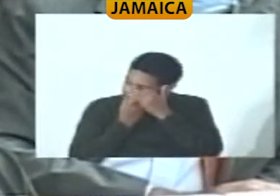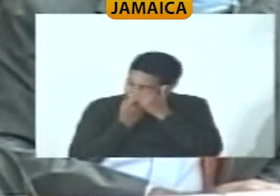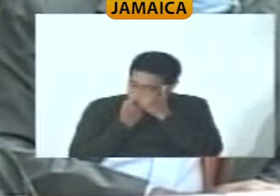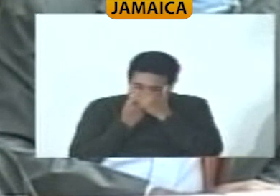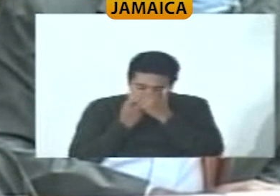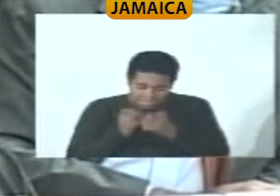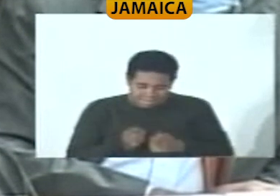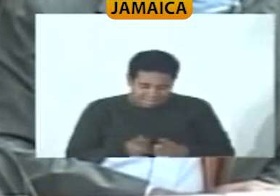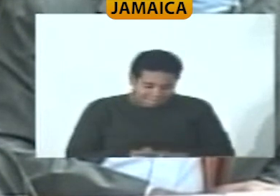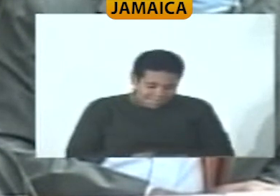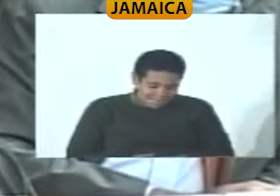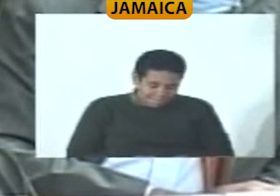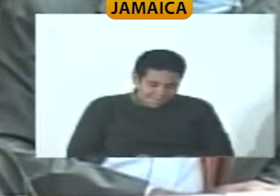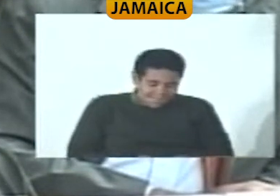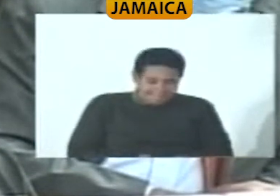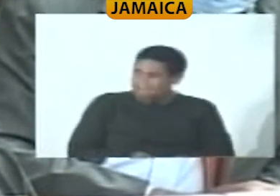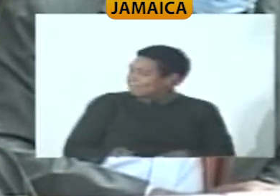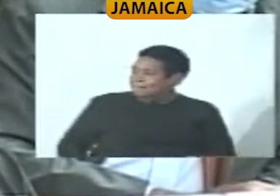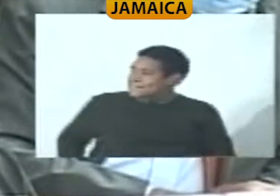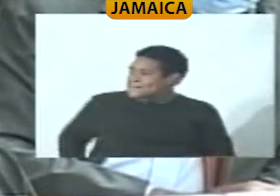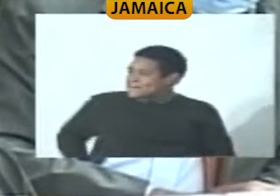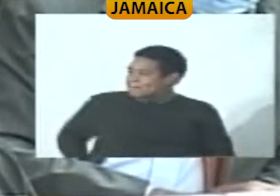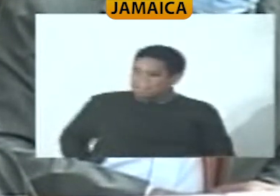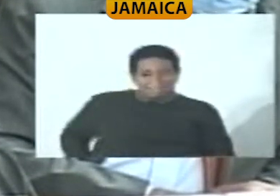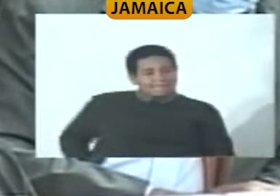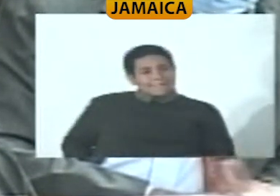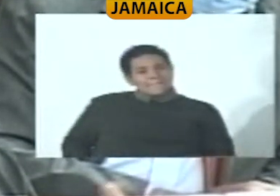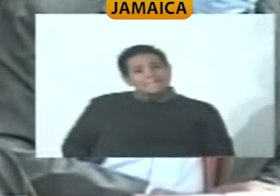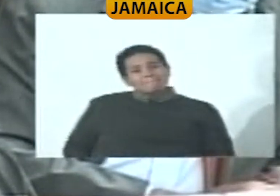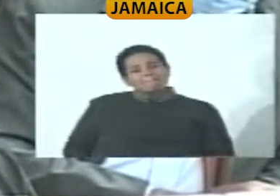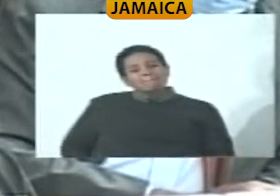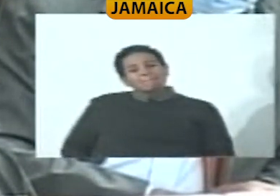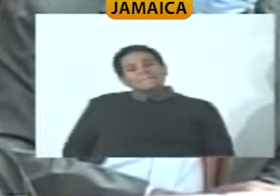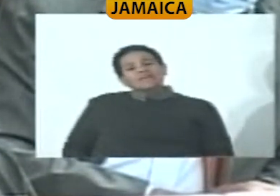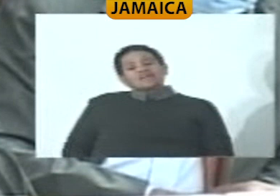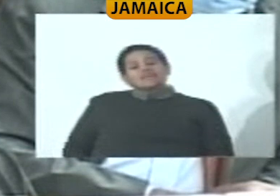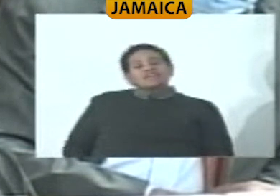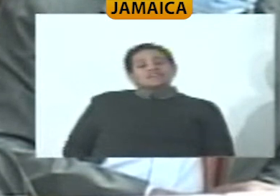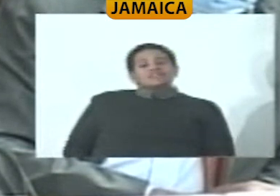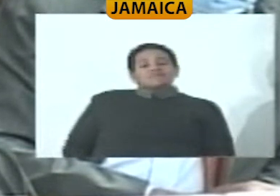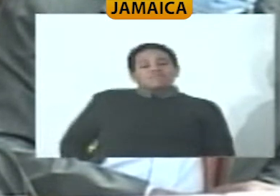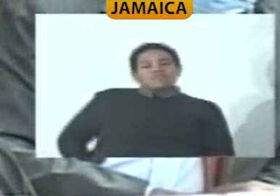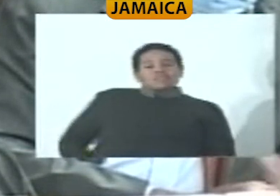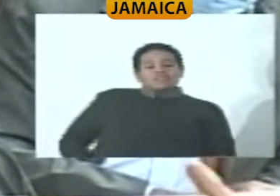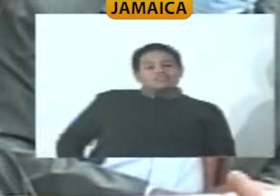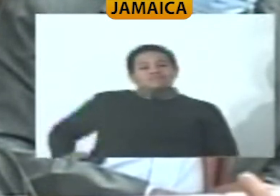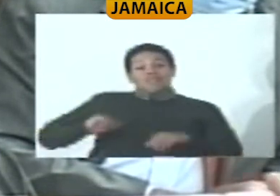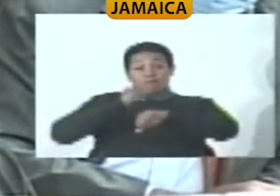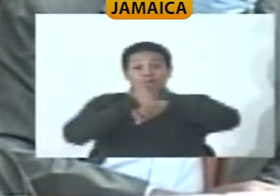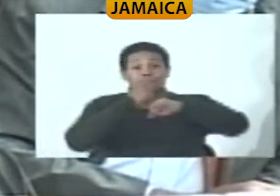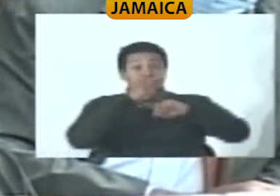that where there is widespread pestilence, I think is the use of the word, in the